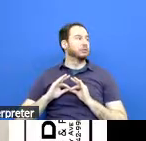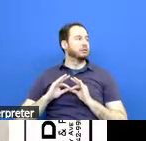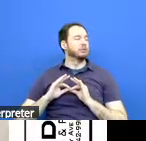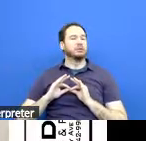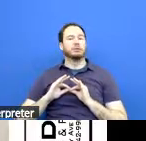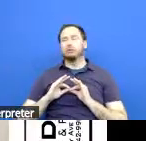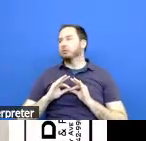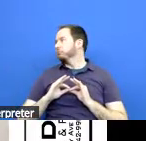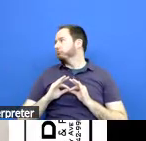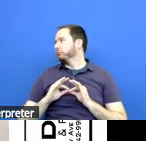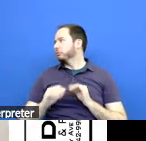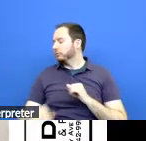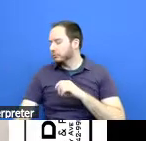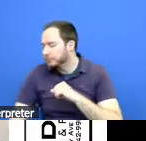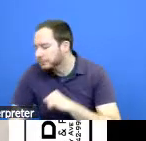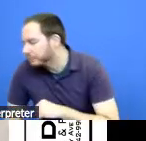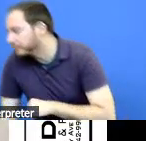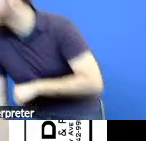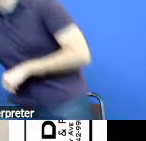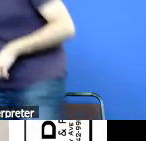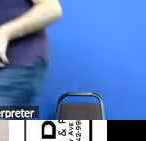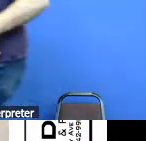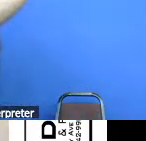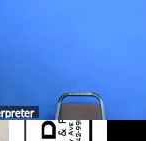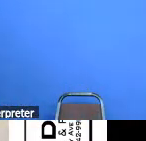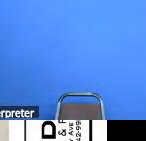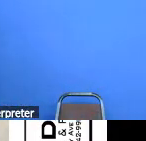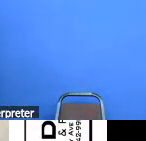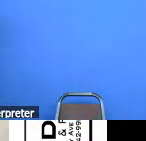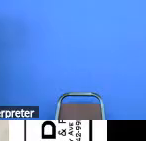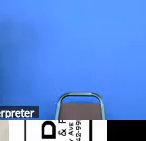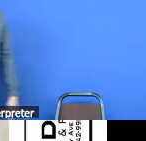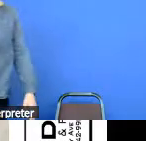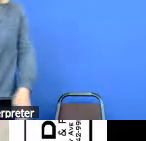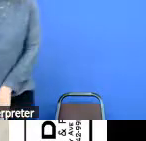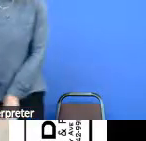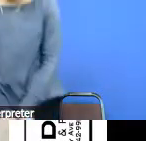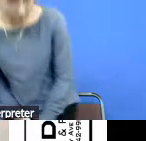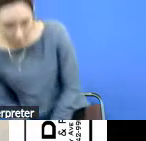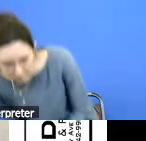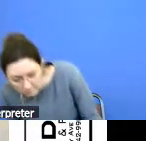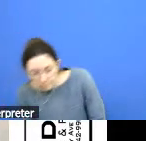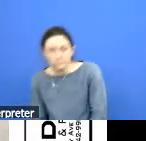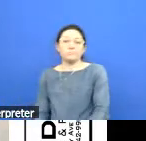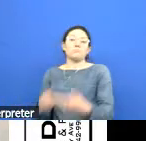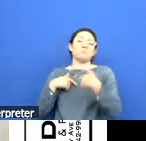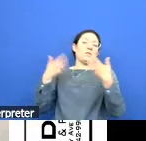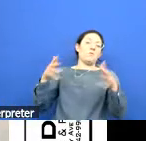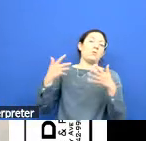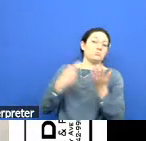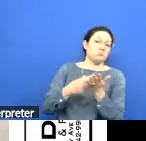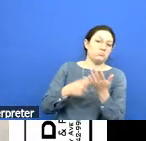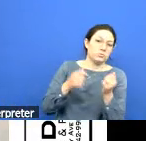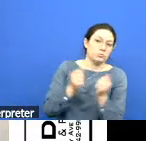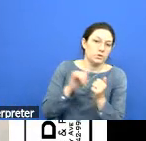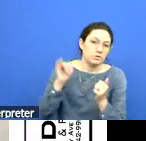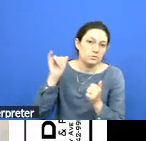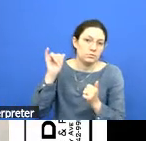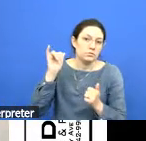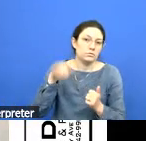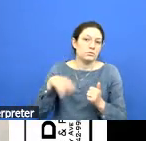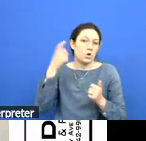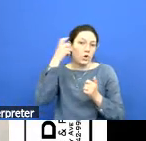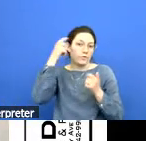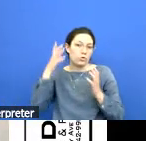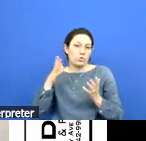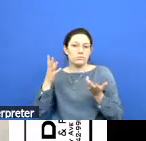know, this is one of the things I've had this argument with the governor. She said, well, increased density and it'll bring housing prices down. It